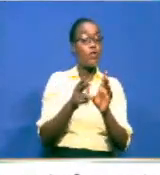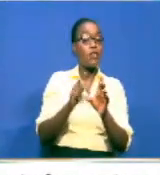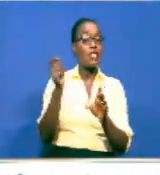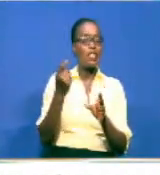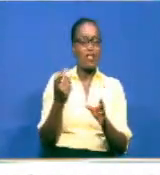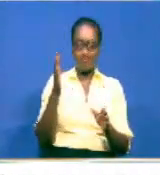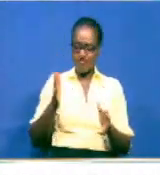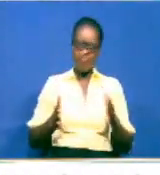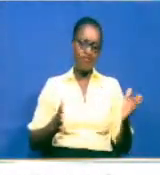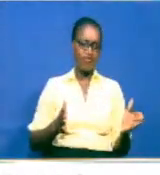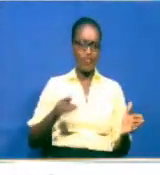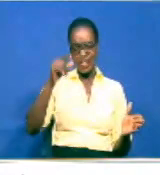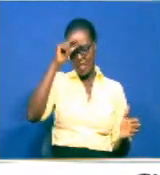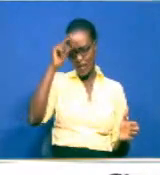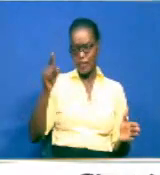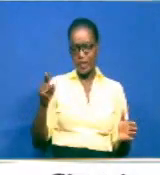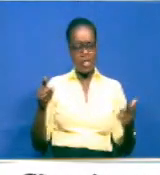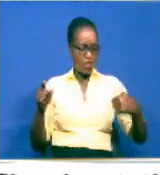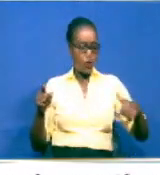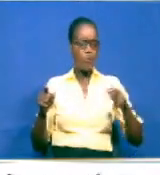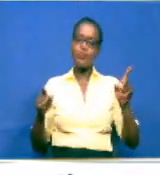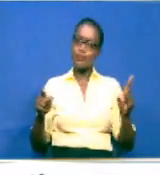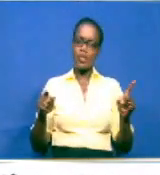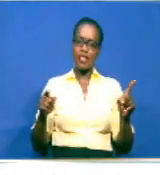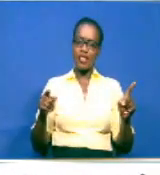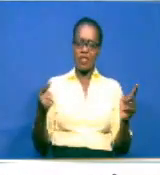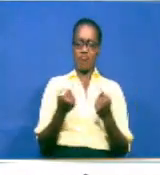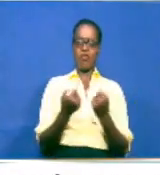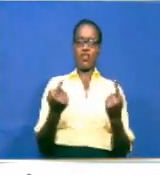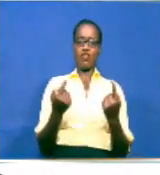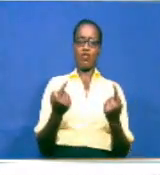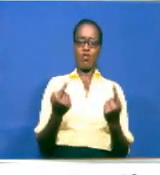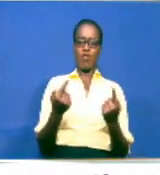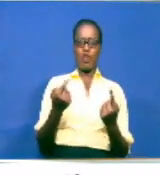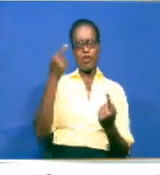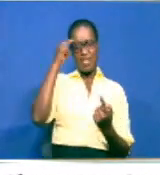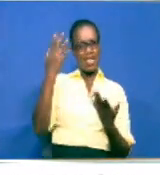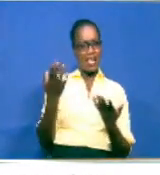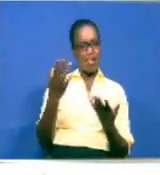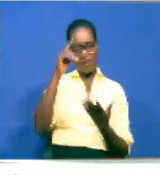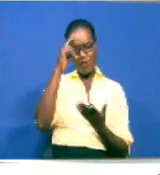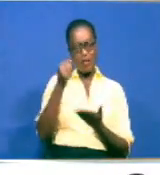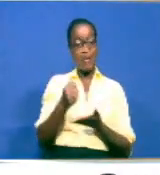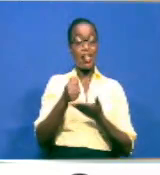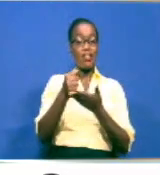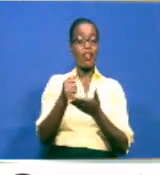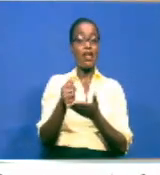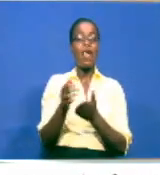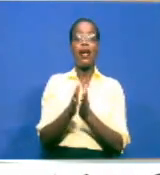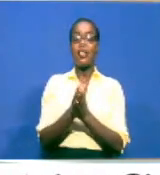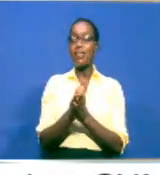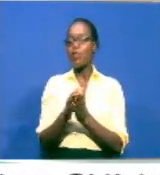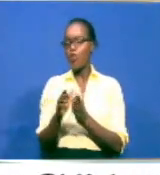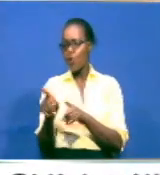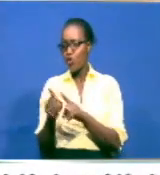have you seen how the government has handled the issue, and especially for people living with disability? And how are Kenyans also